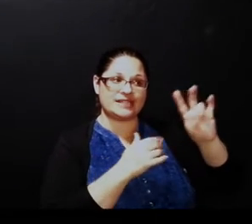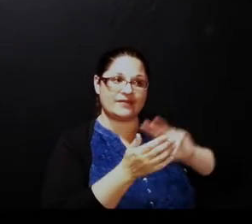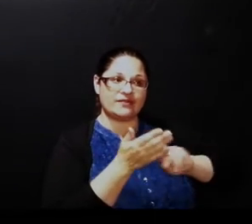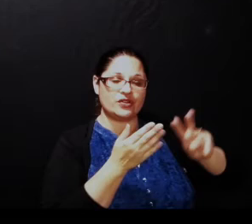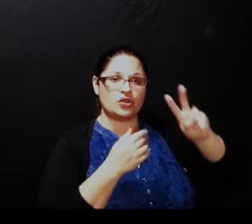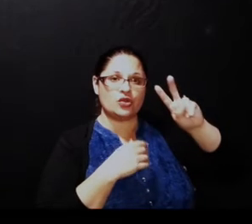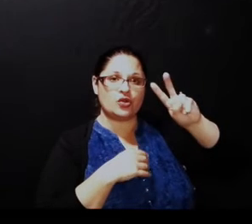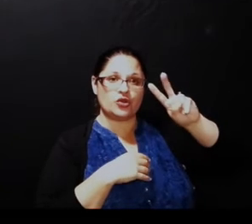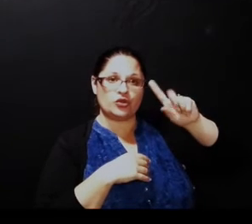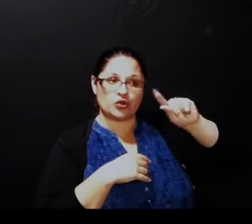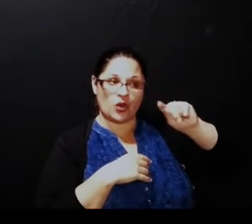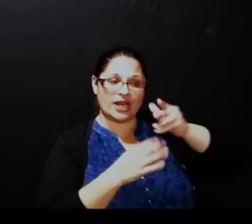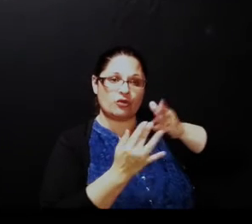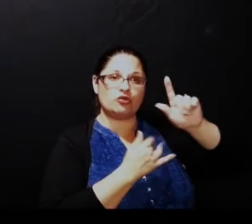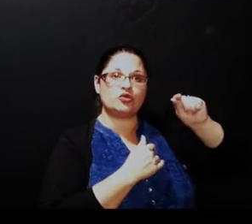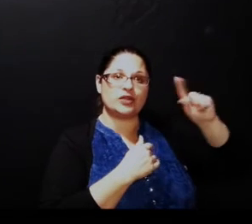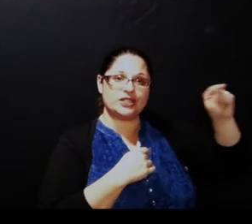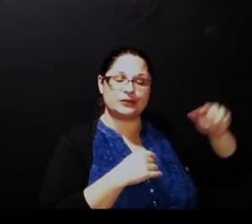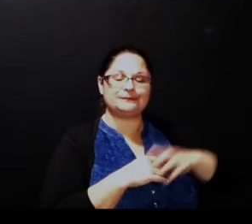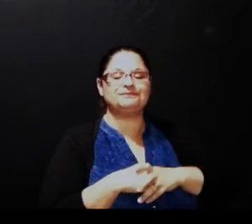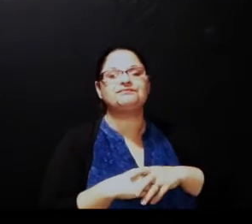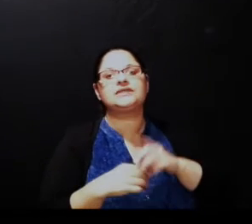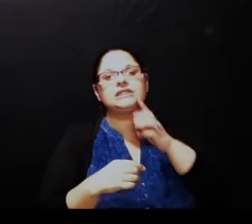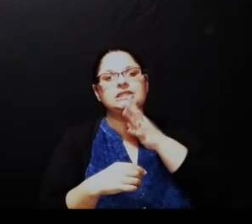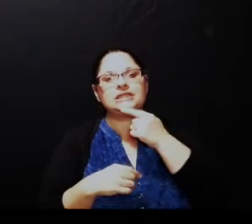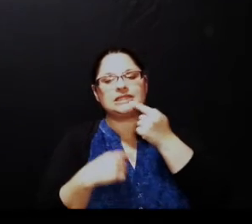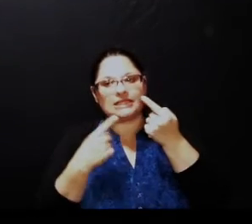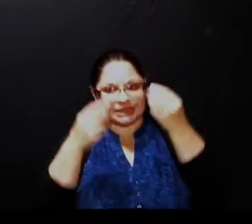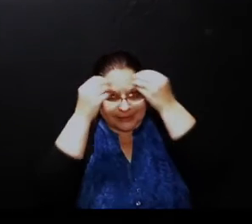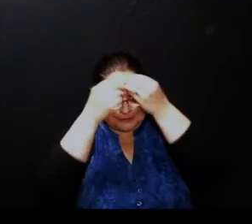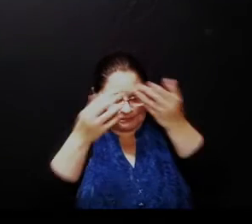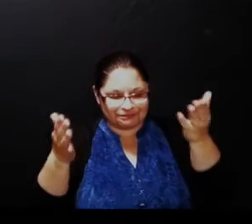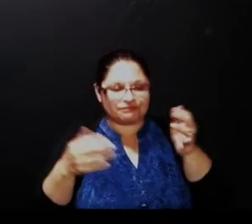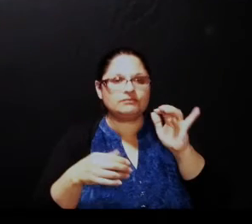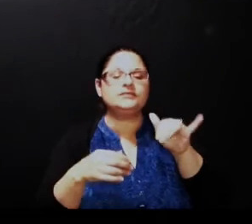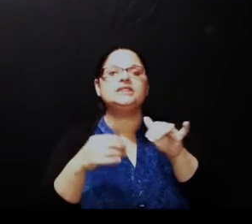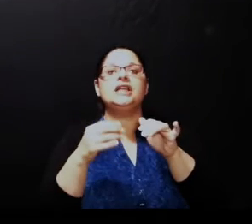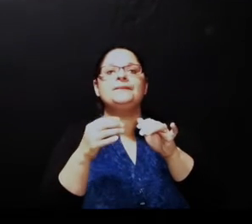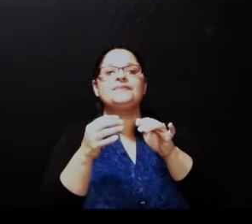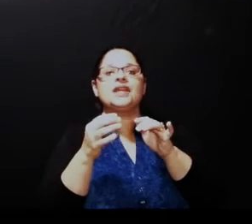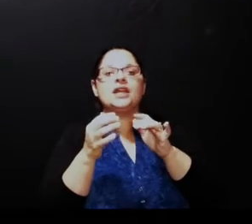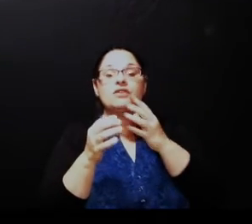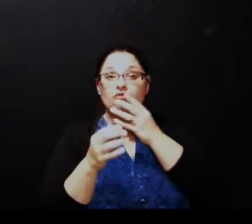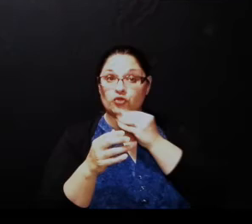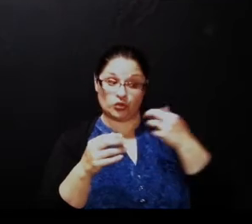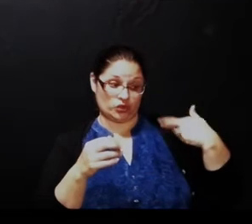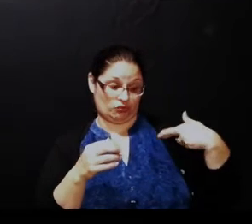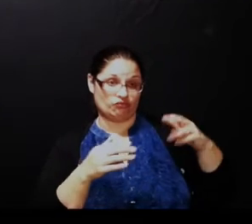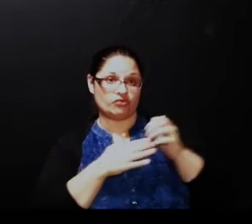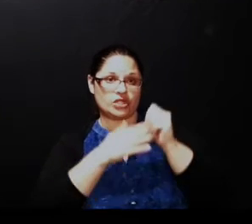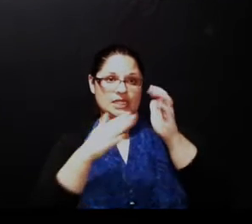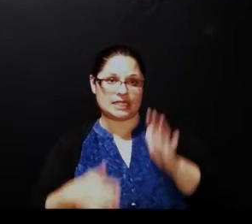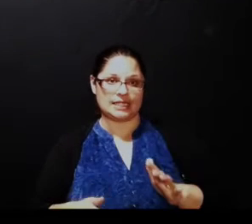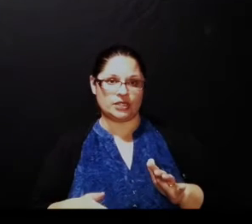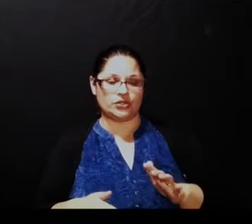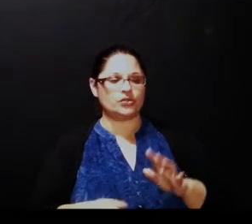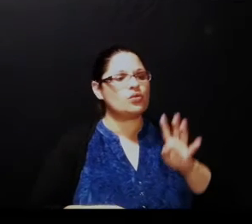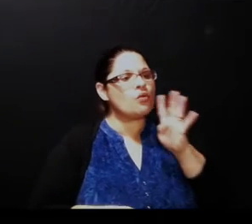it says, "But the chief priests and elders persuaded the multitude that they should ask Barabbas and